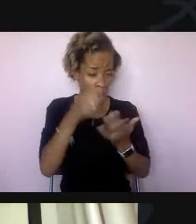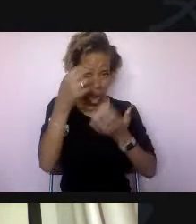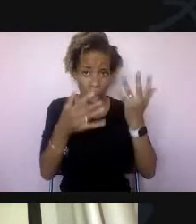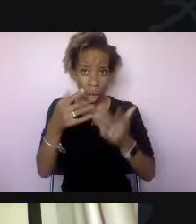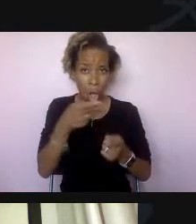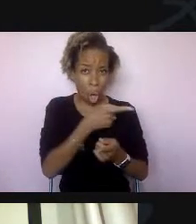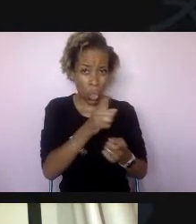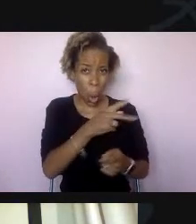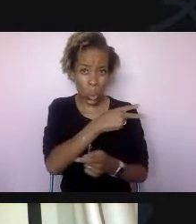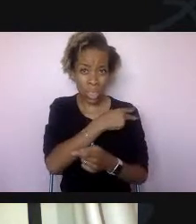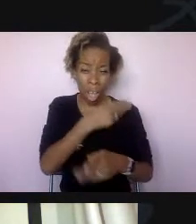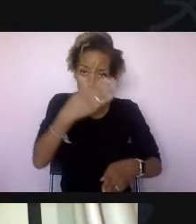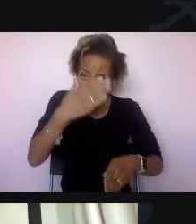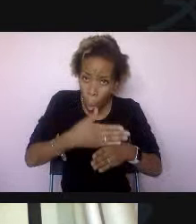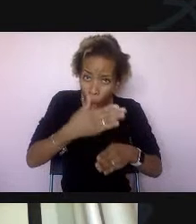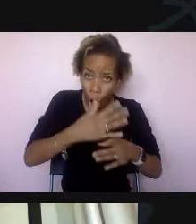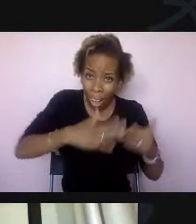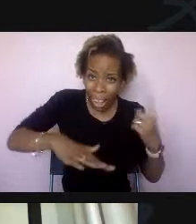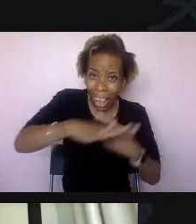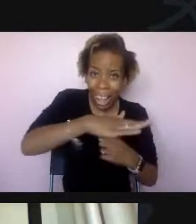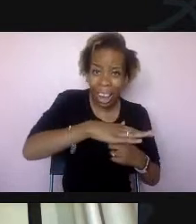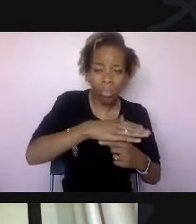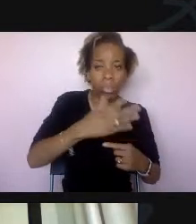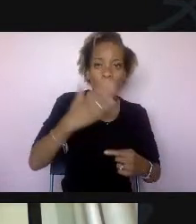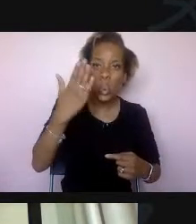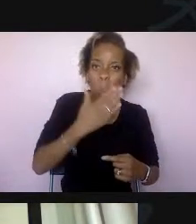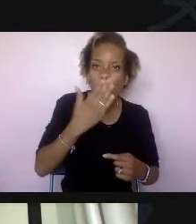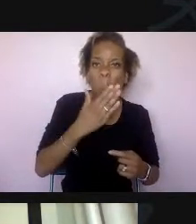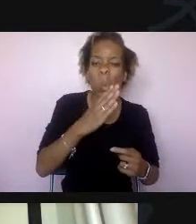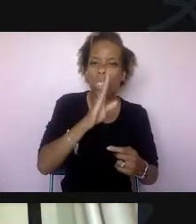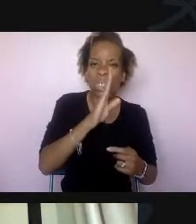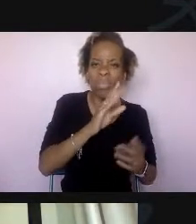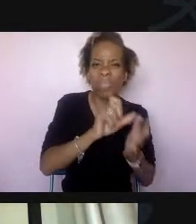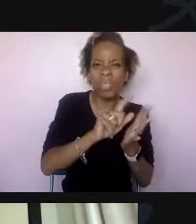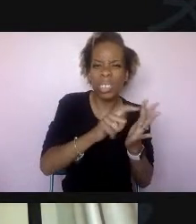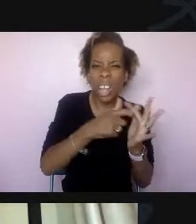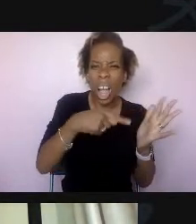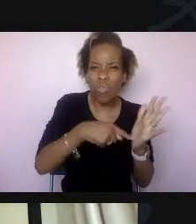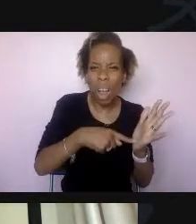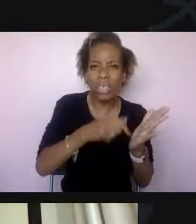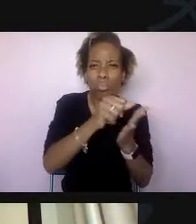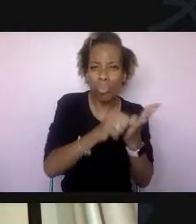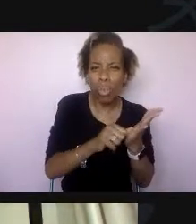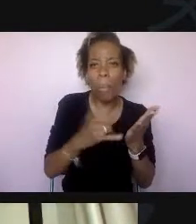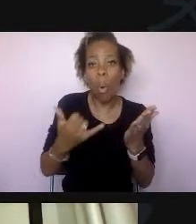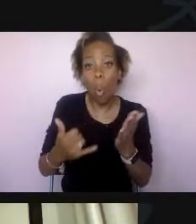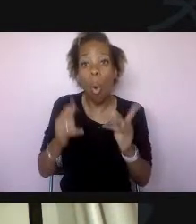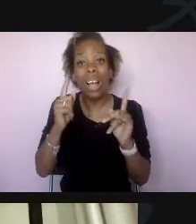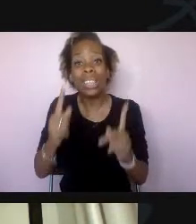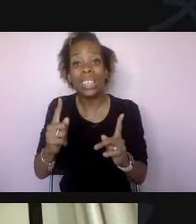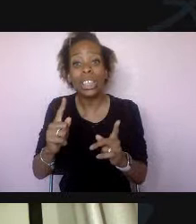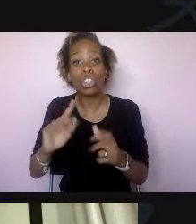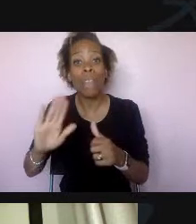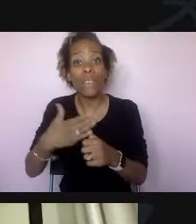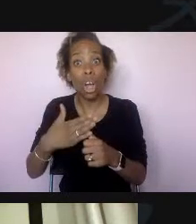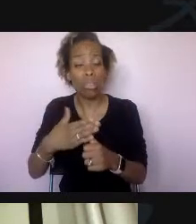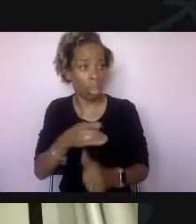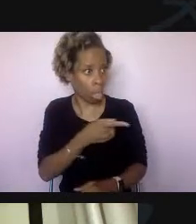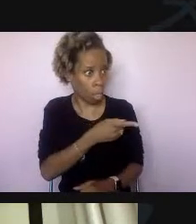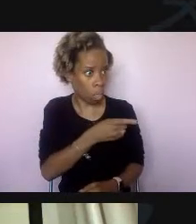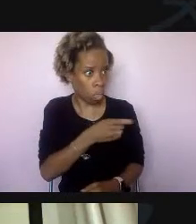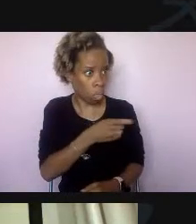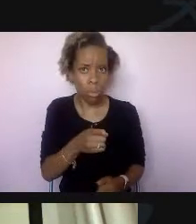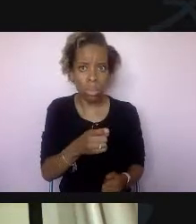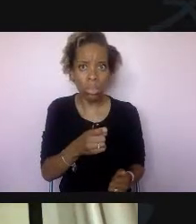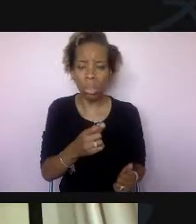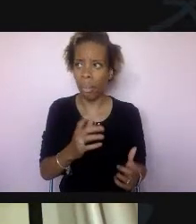in those particular areas, i.e. schools direct programs or Teach First, would be the ones who are losing their jobs. So